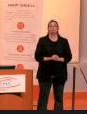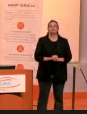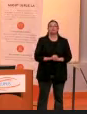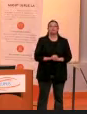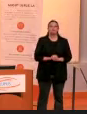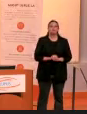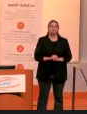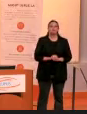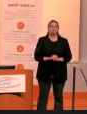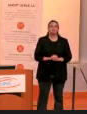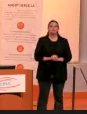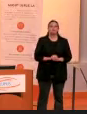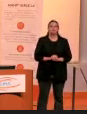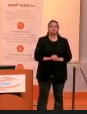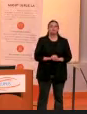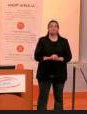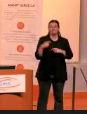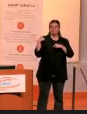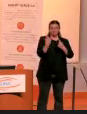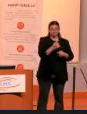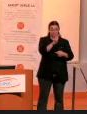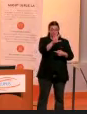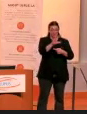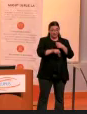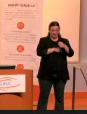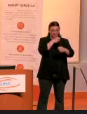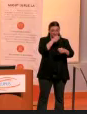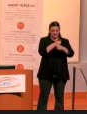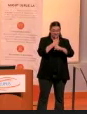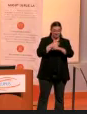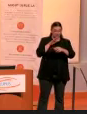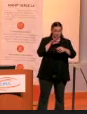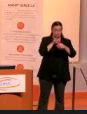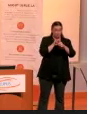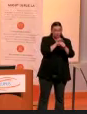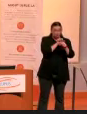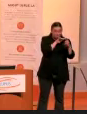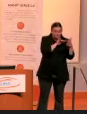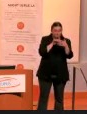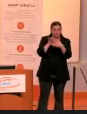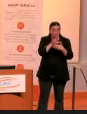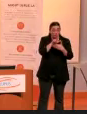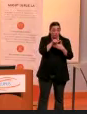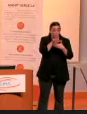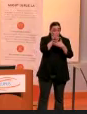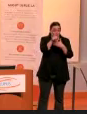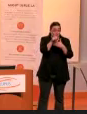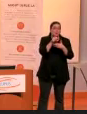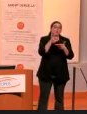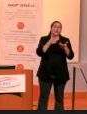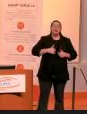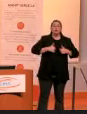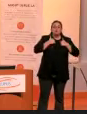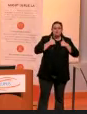So over the last 45 years that I've been involved in lupus, despite improvement in